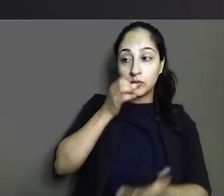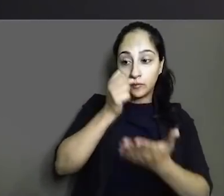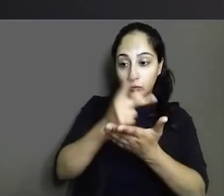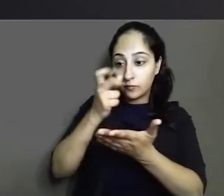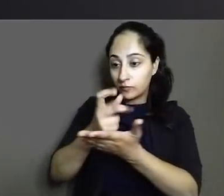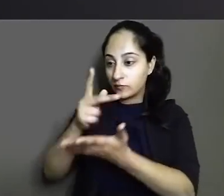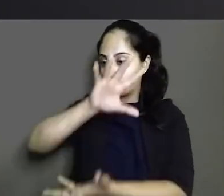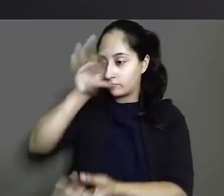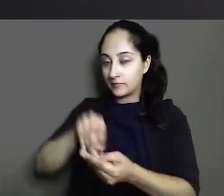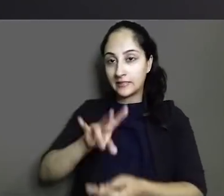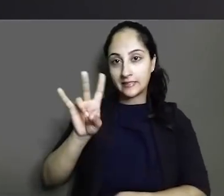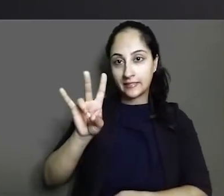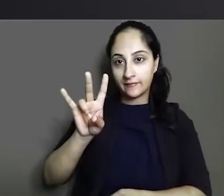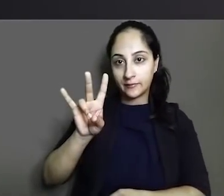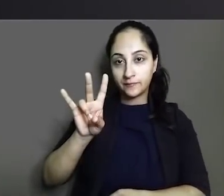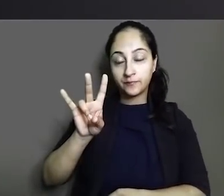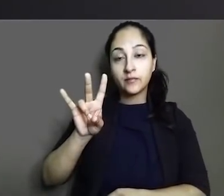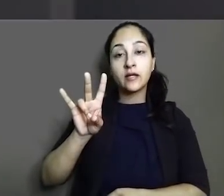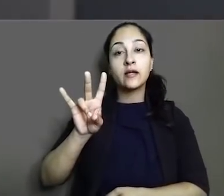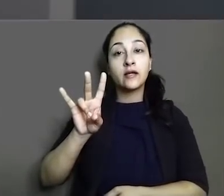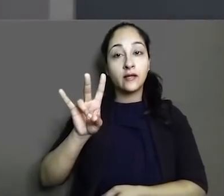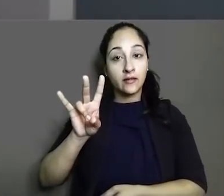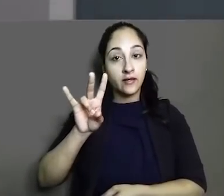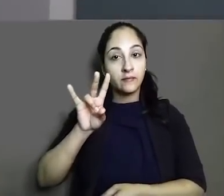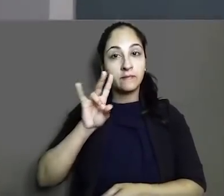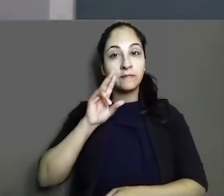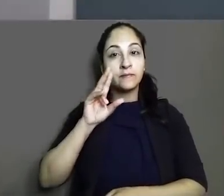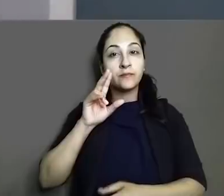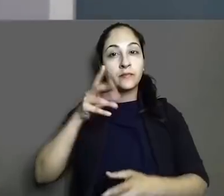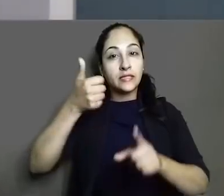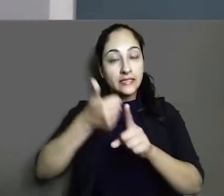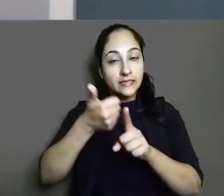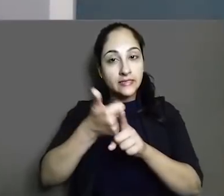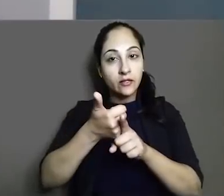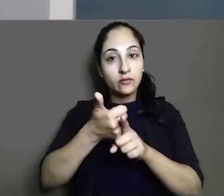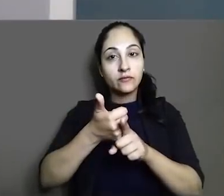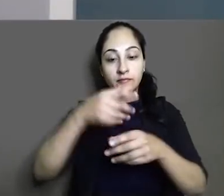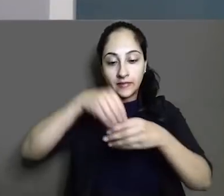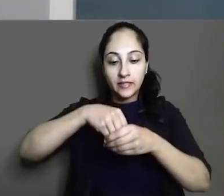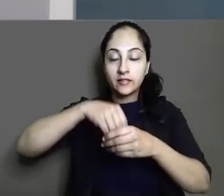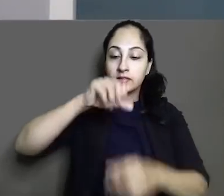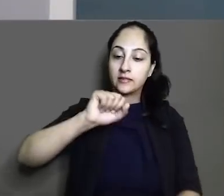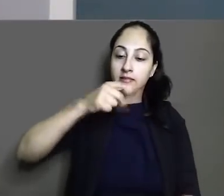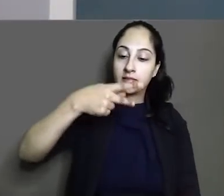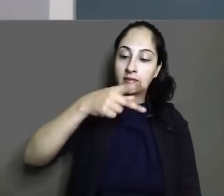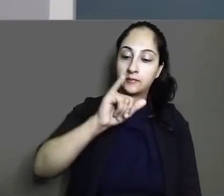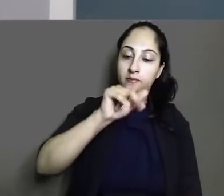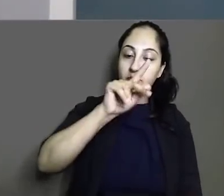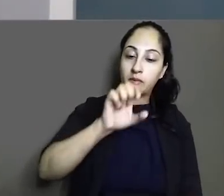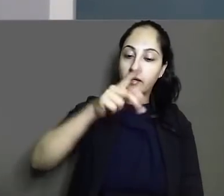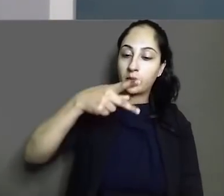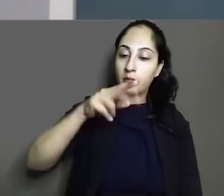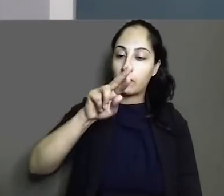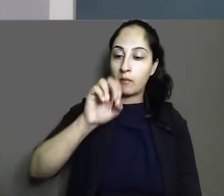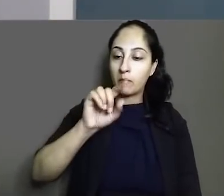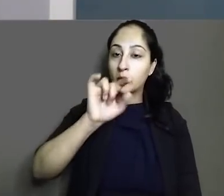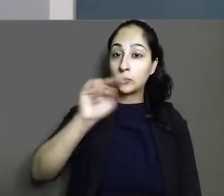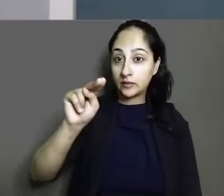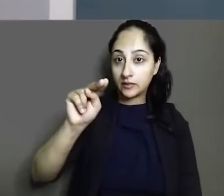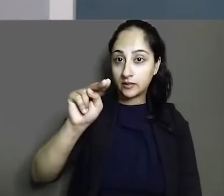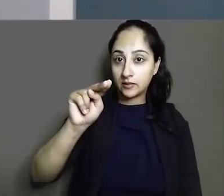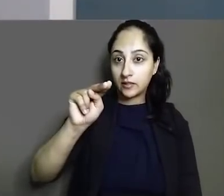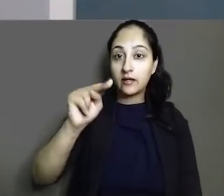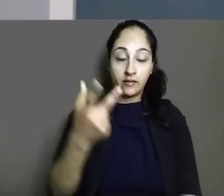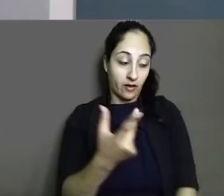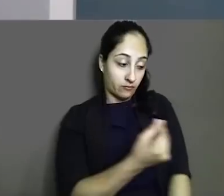that key, then you can get rid of the virus. So those 7 vaccines fall into 3 main categories based